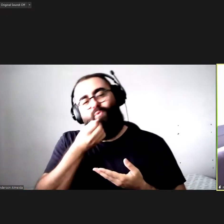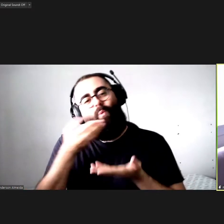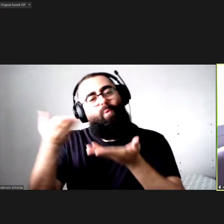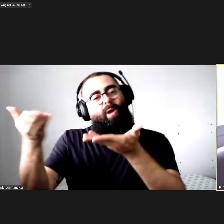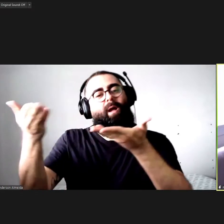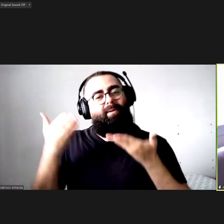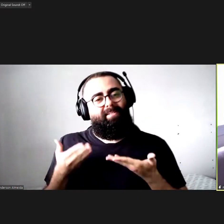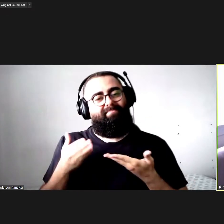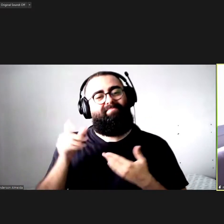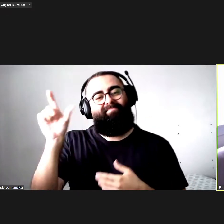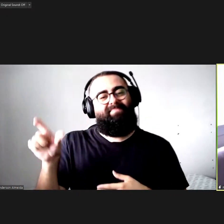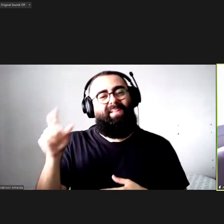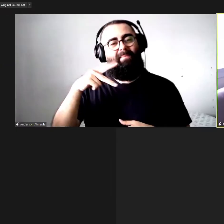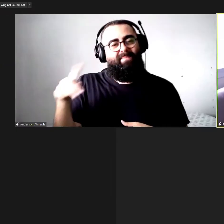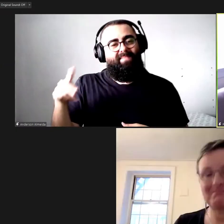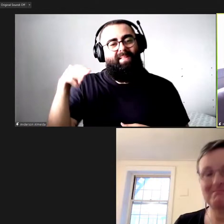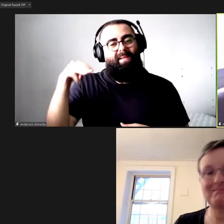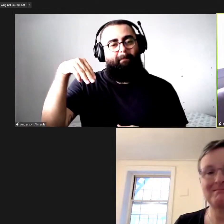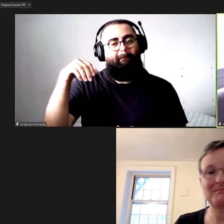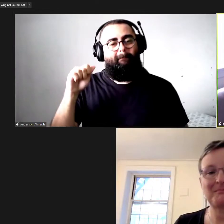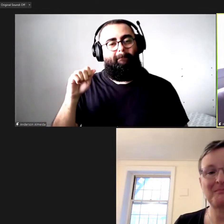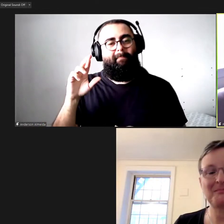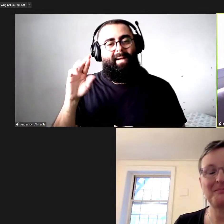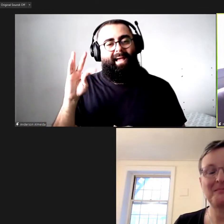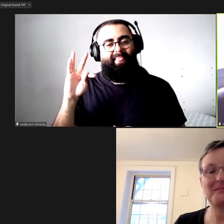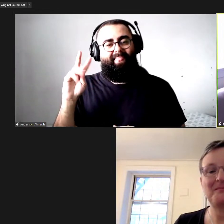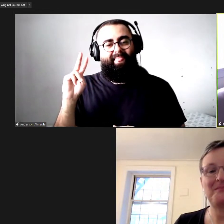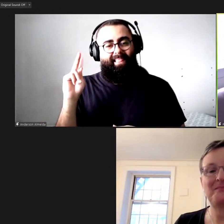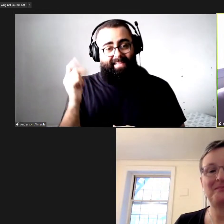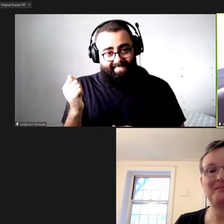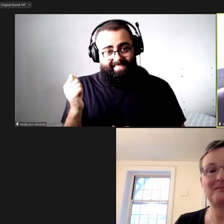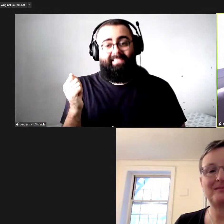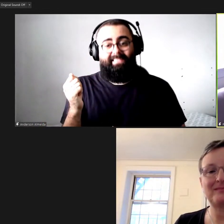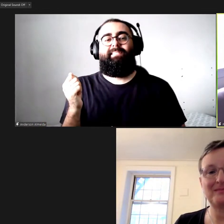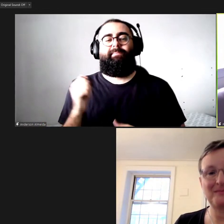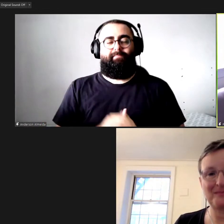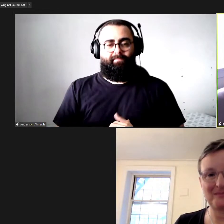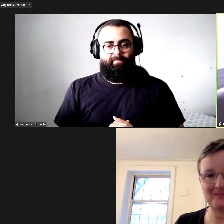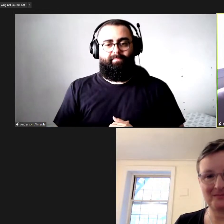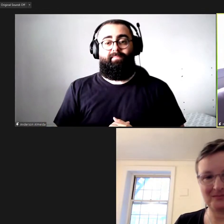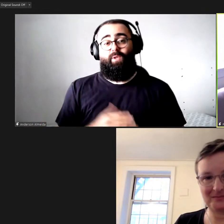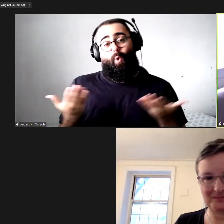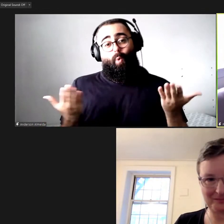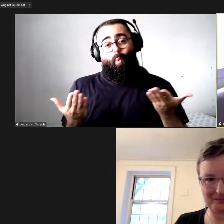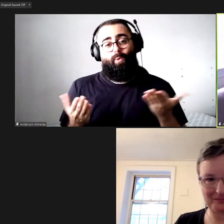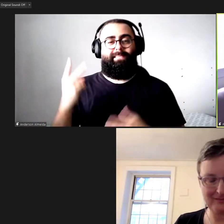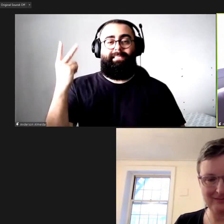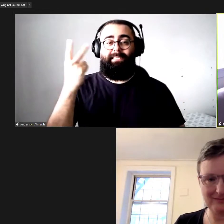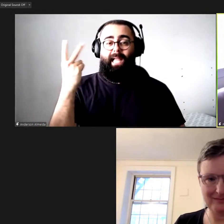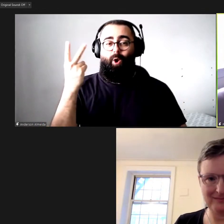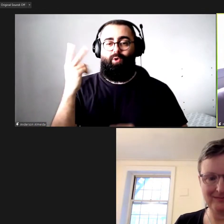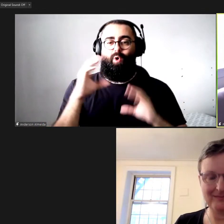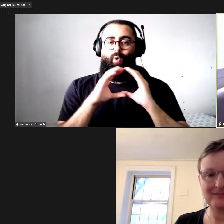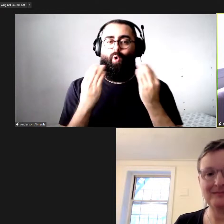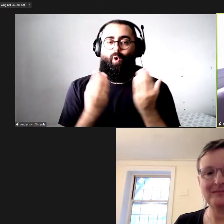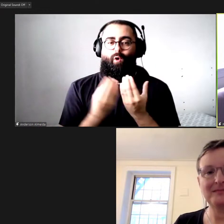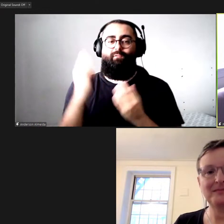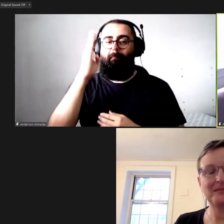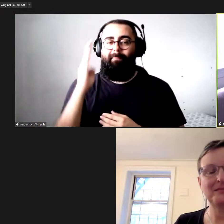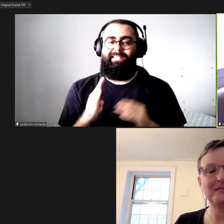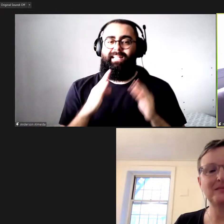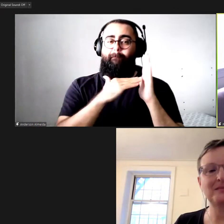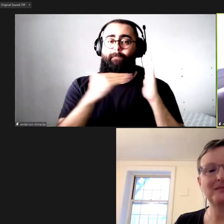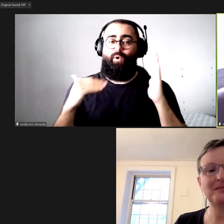here, Martha, to this second conference on prosody in Brazil, and